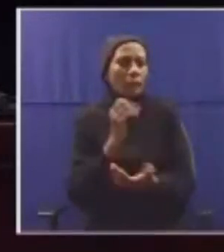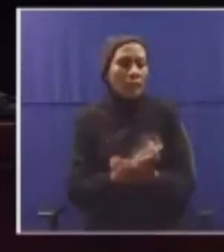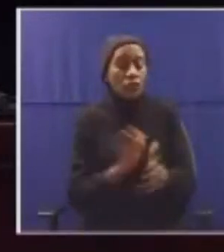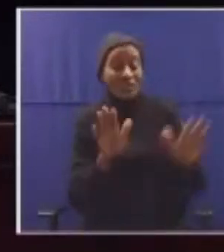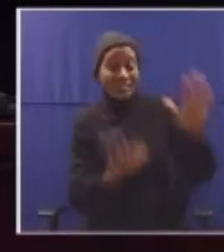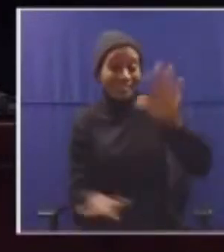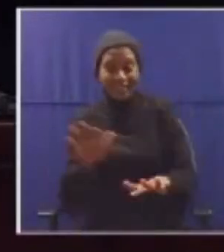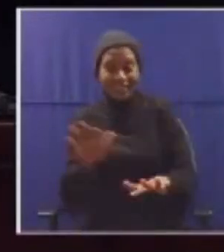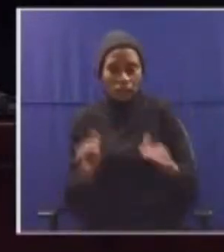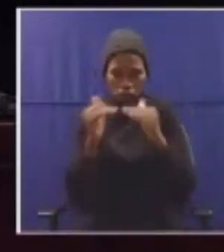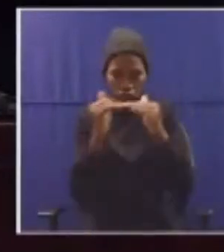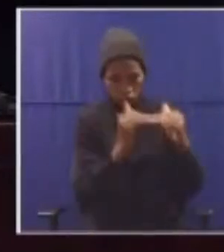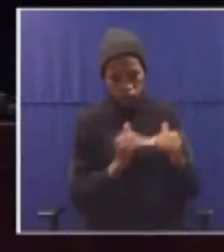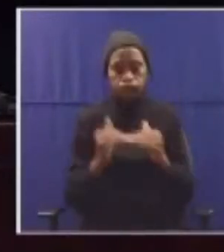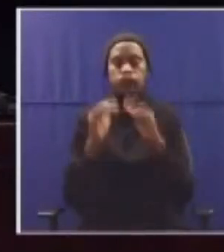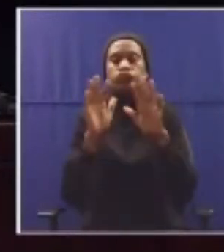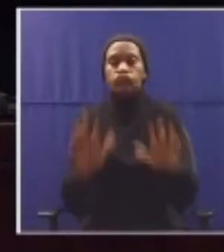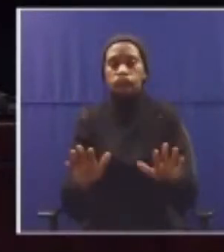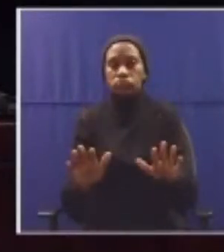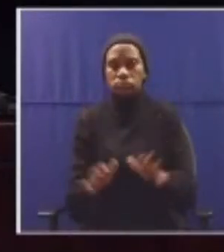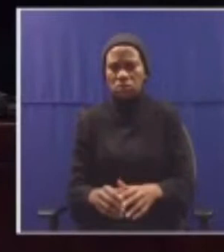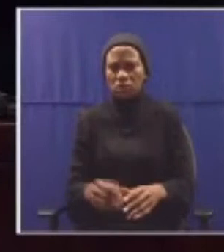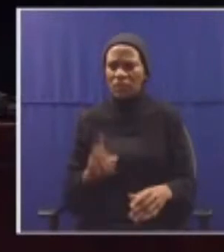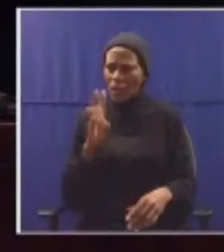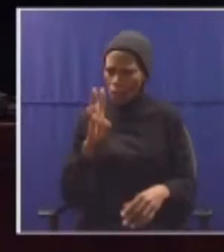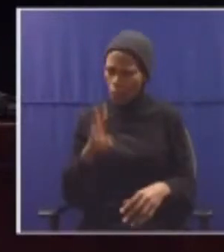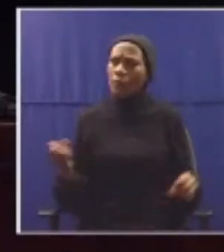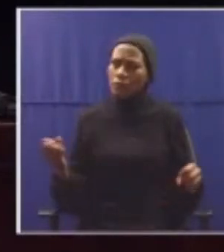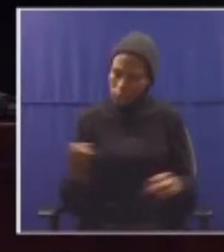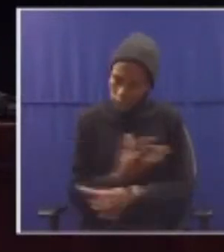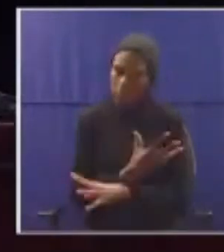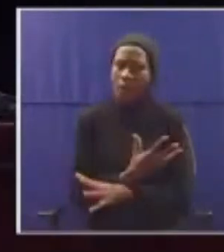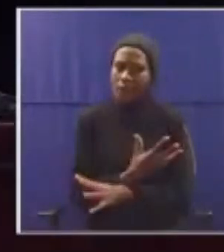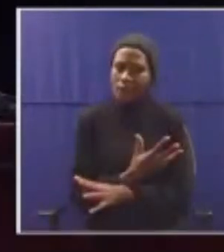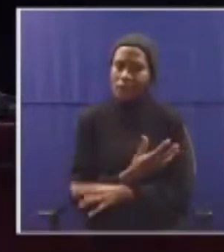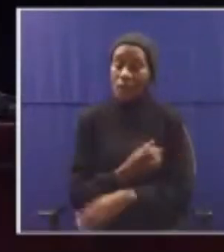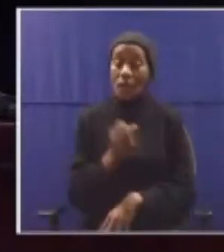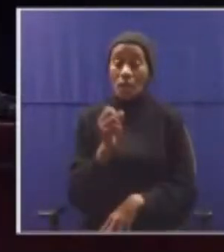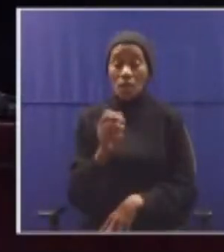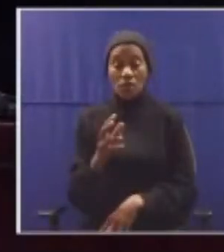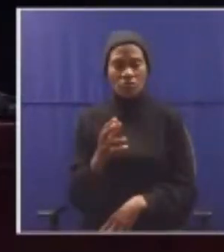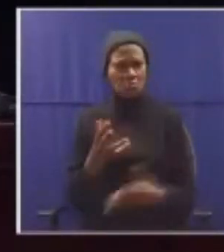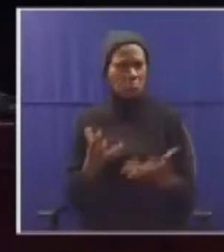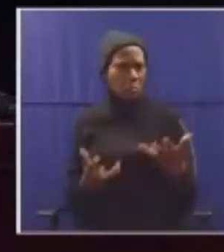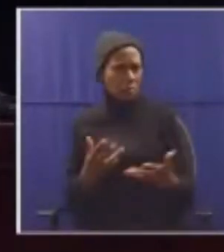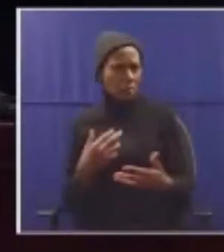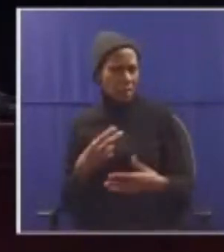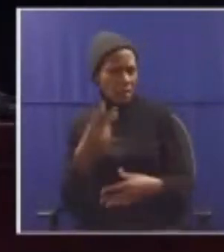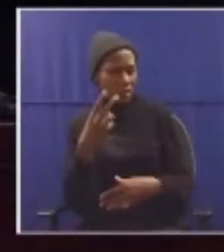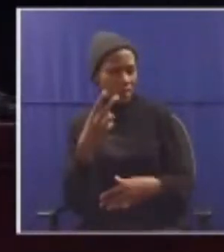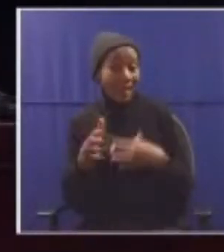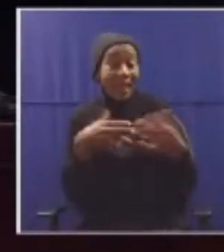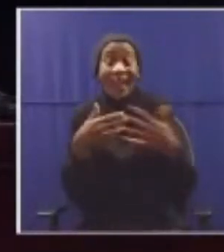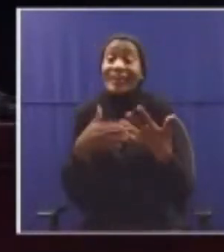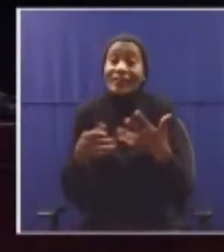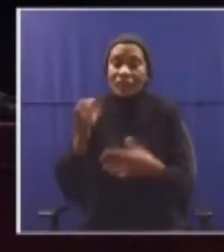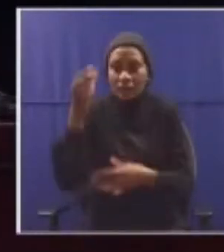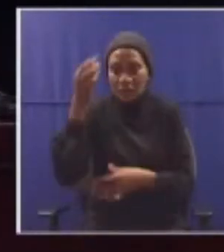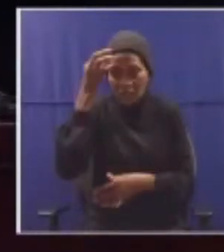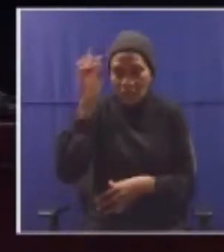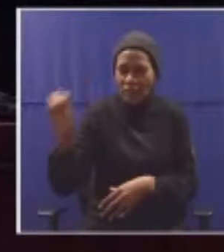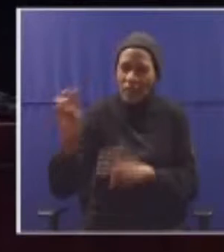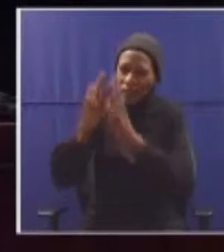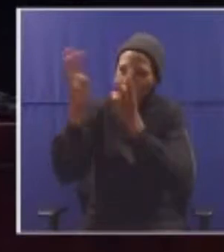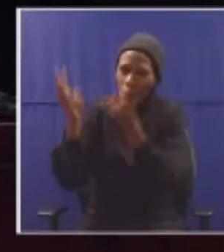disorder. I would be surprised, in fact, if I was to find any government in the world that